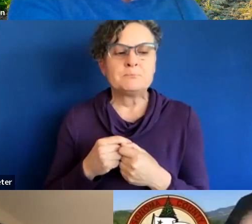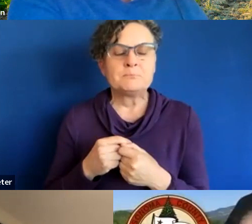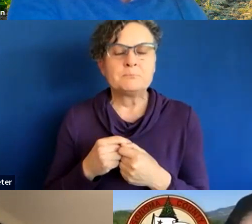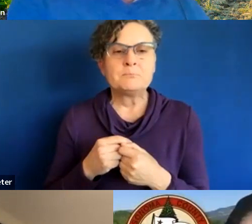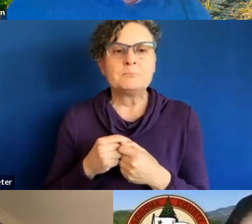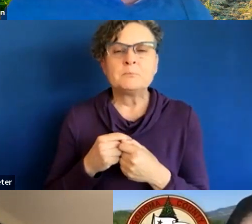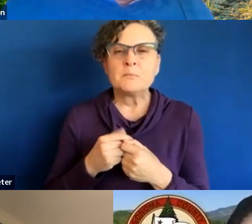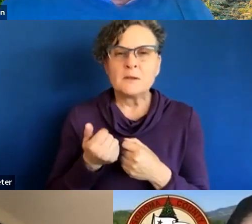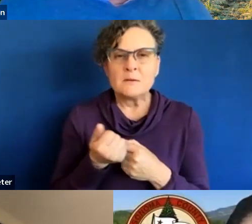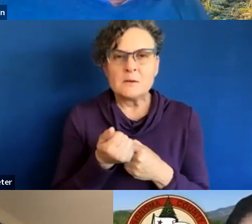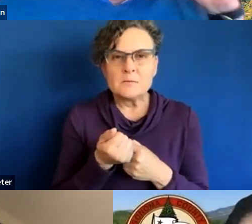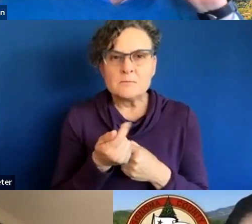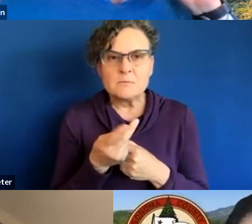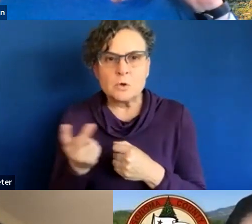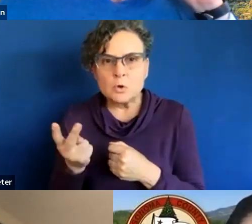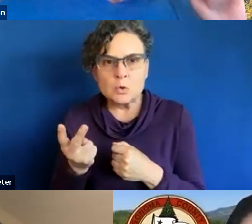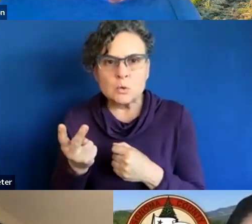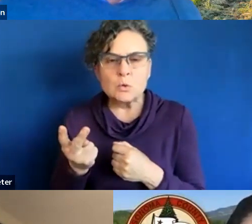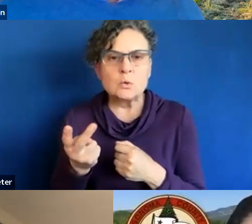Some we're working through as we answer.